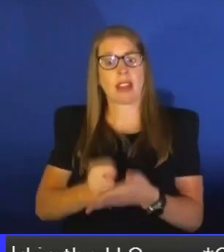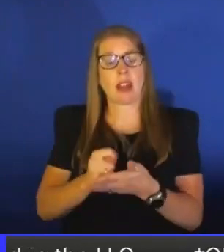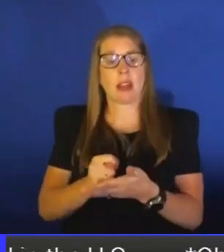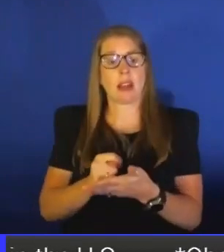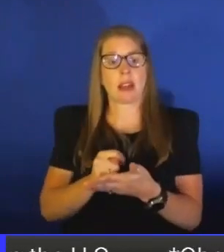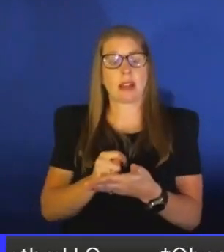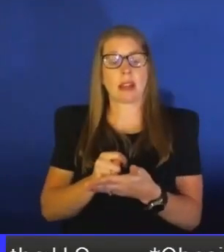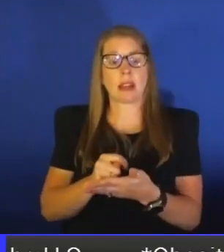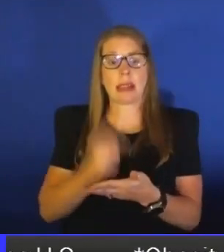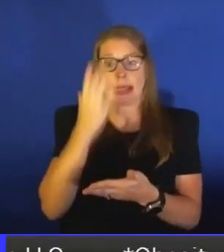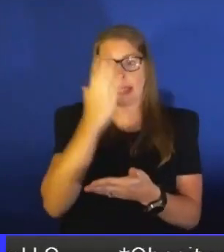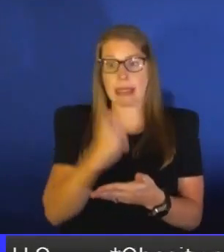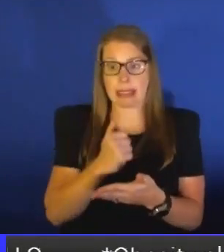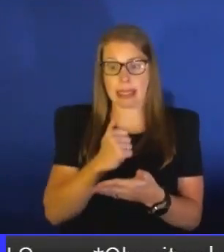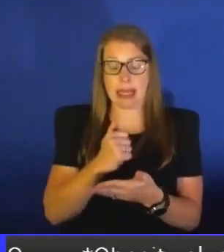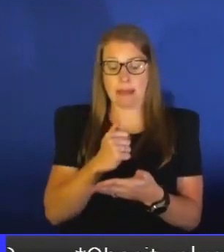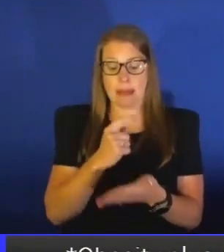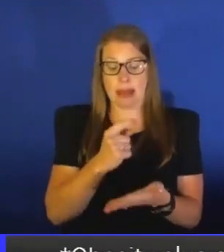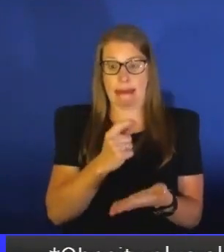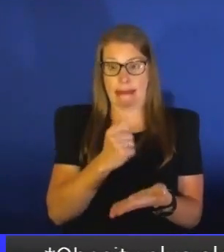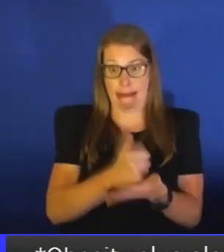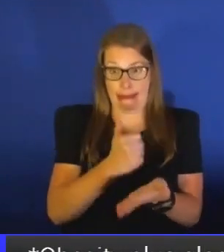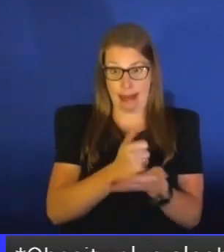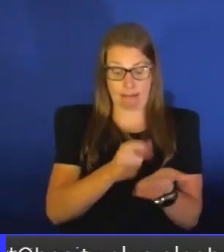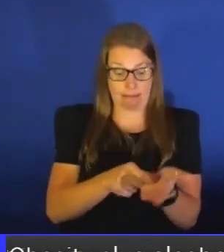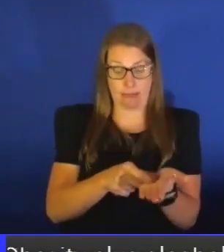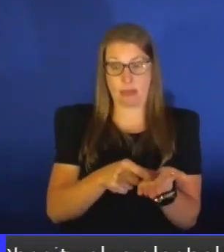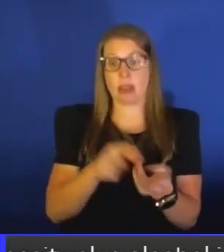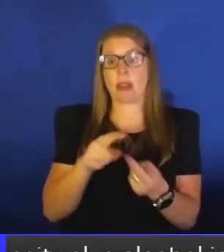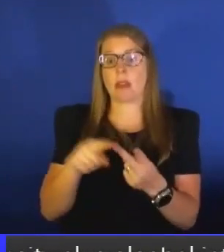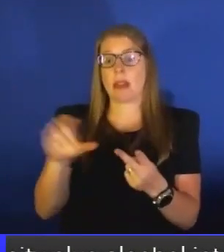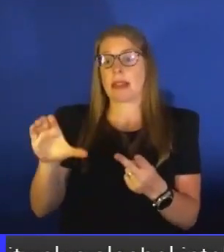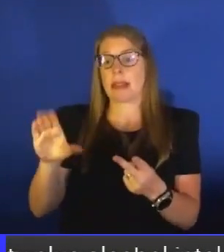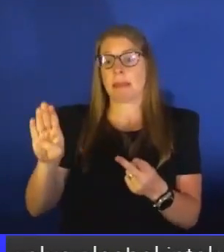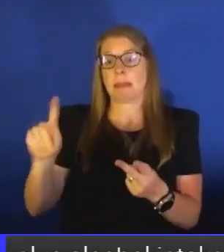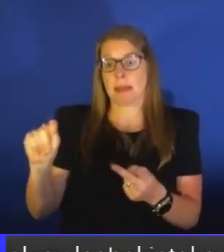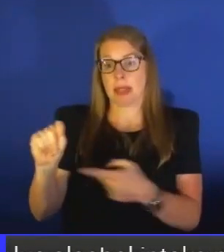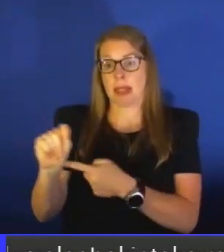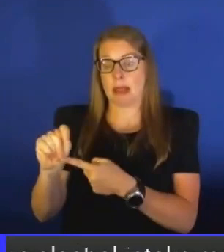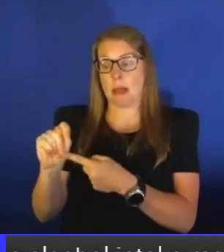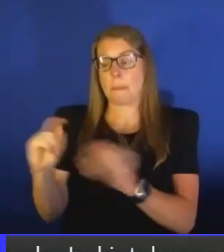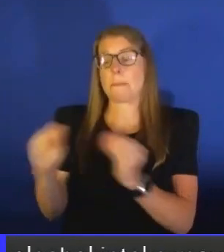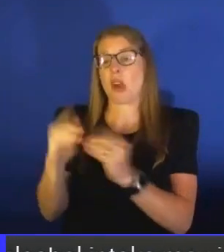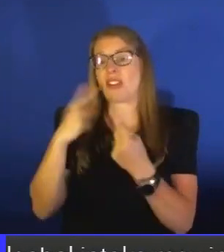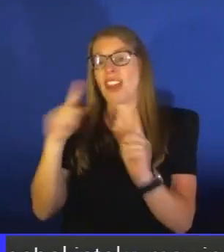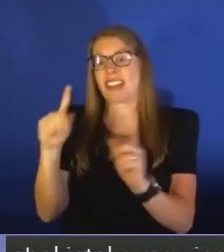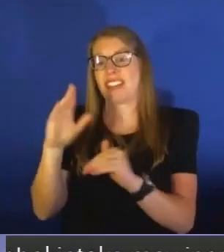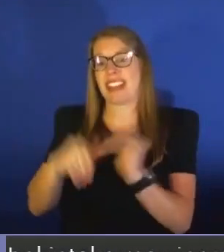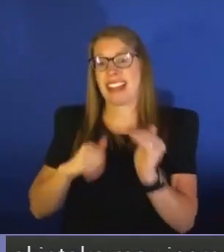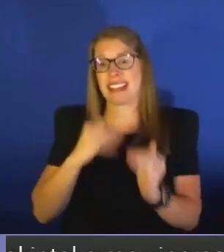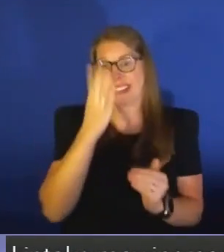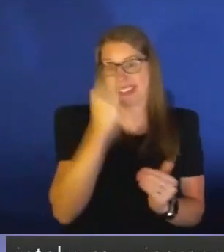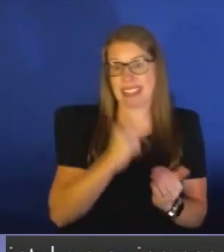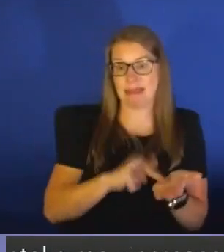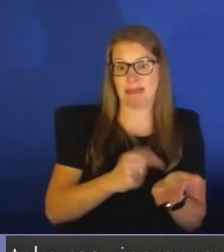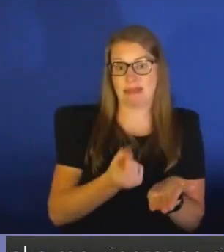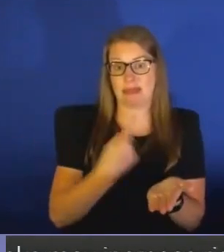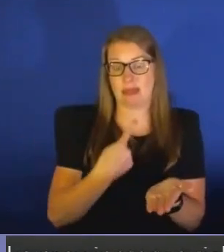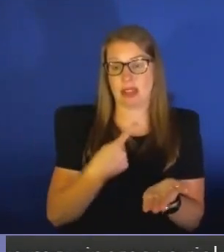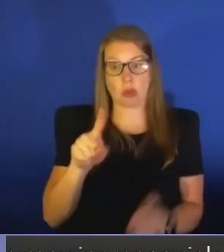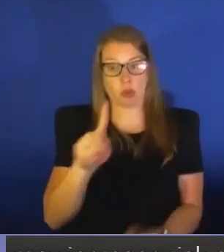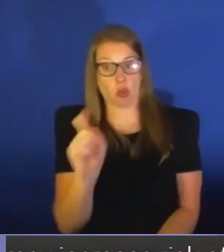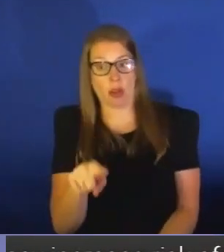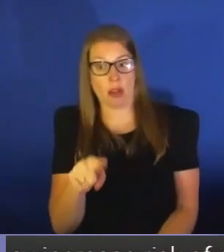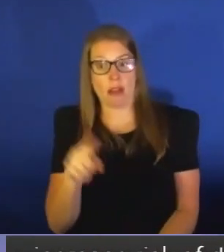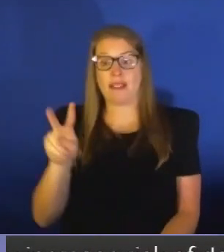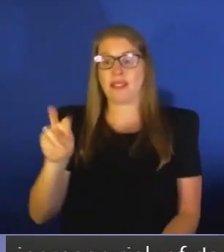aid with cognitive behavioral therapy, but cognitive behavioral therapy is probably more effective long-term than sleep aids. Question from Vicky.